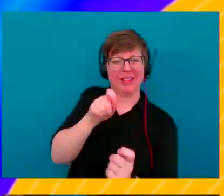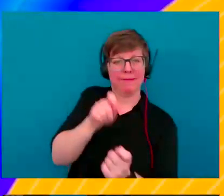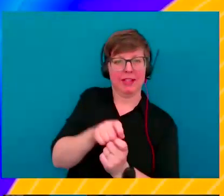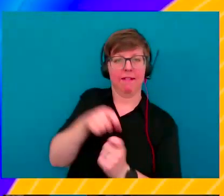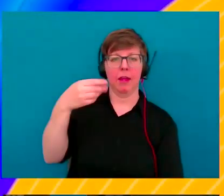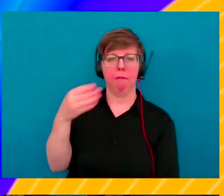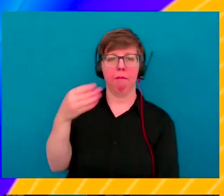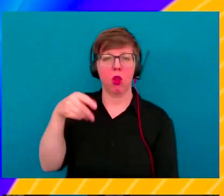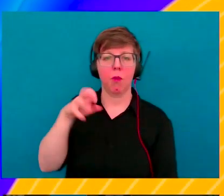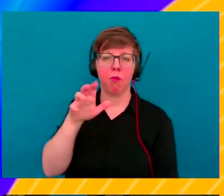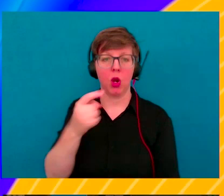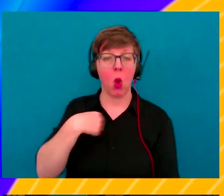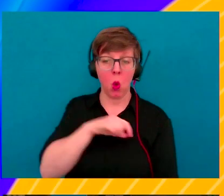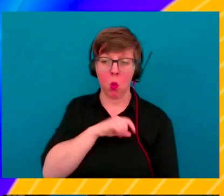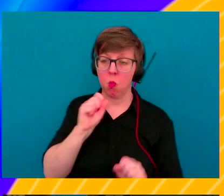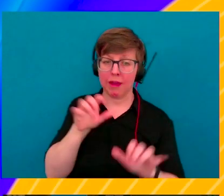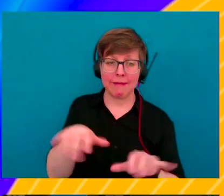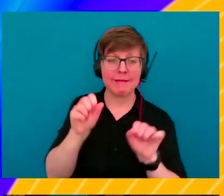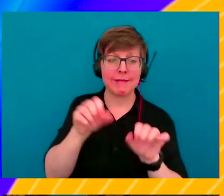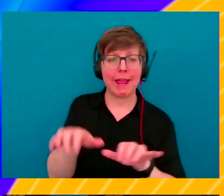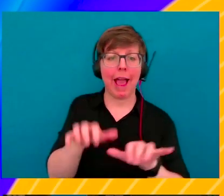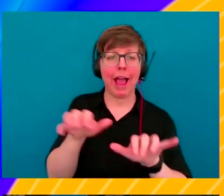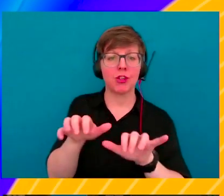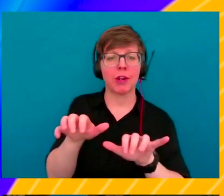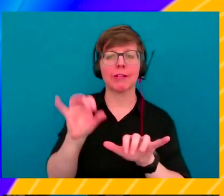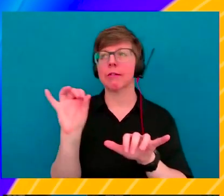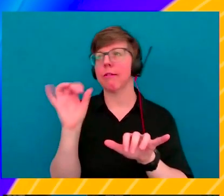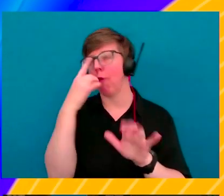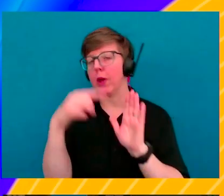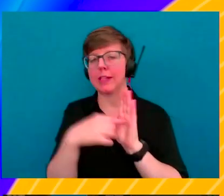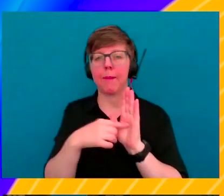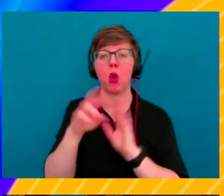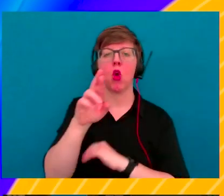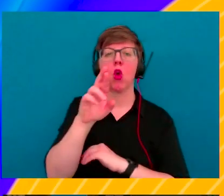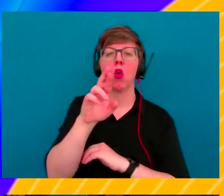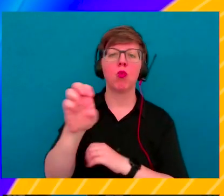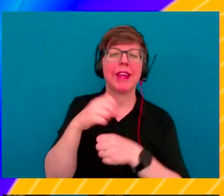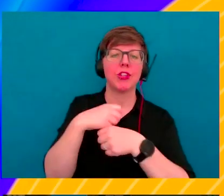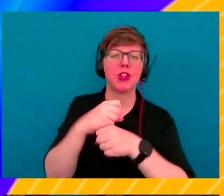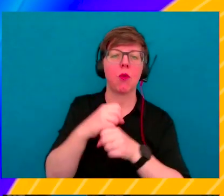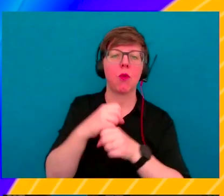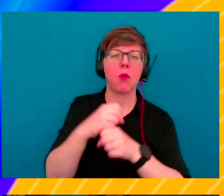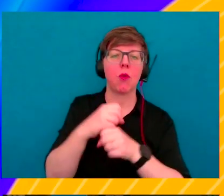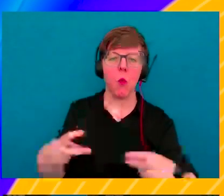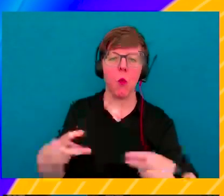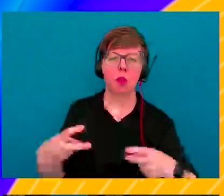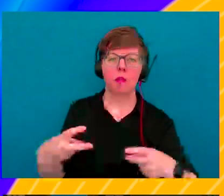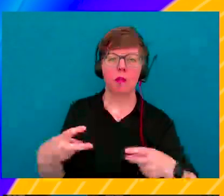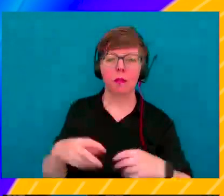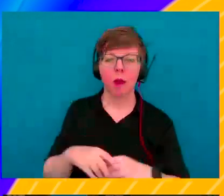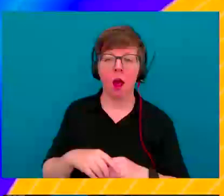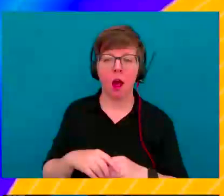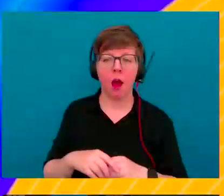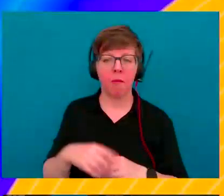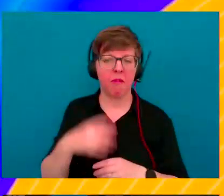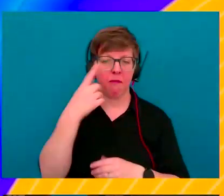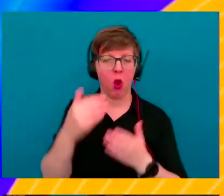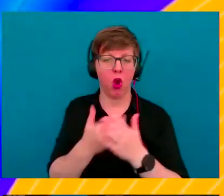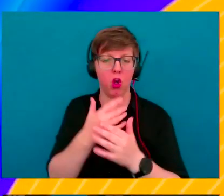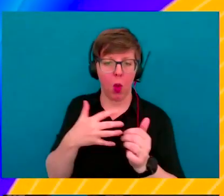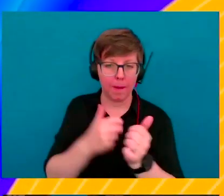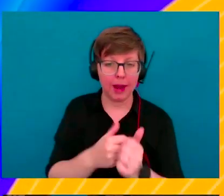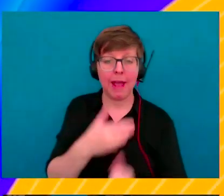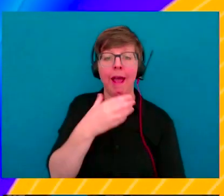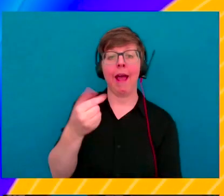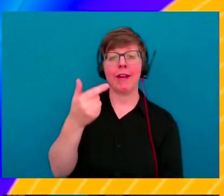like regenerating the code when there's a new update. And there's some interesting challenges there, and we actually think generative AI or Jennifer AI can be very helpful here.